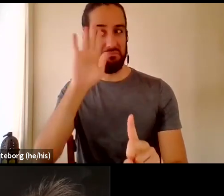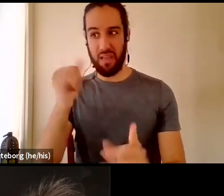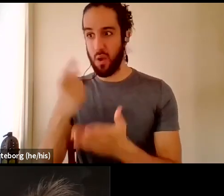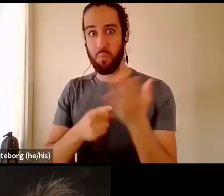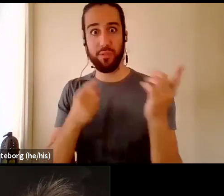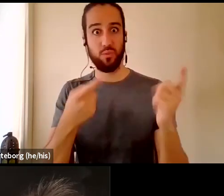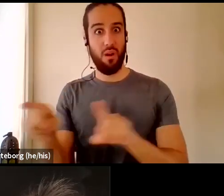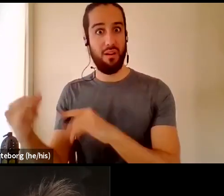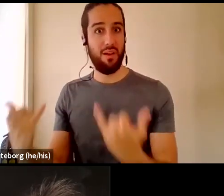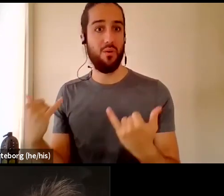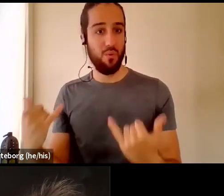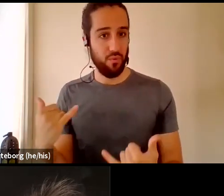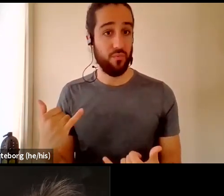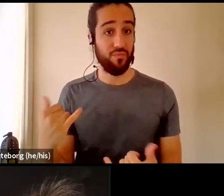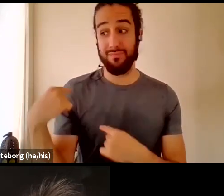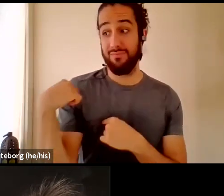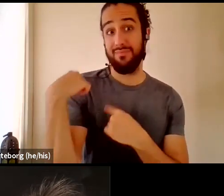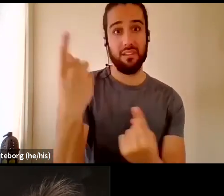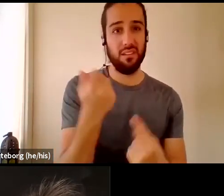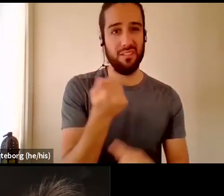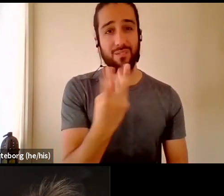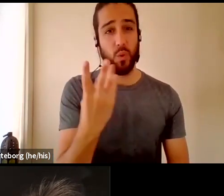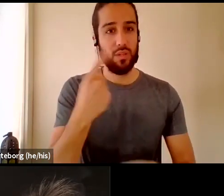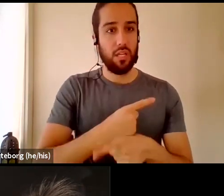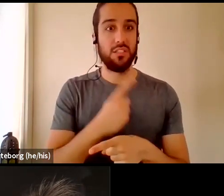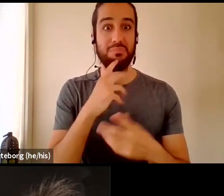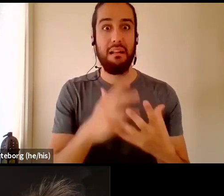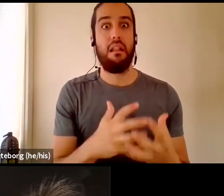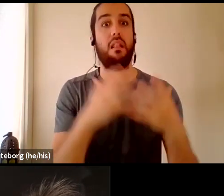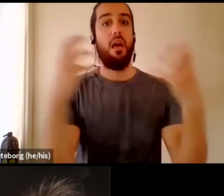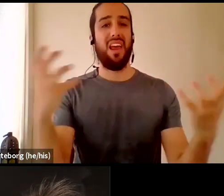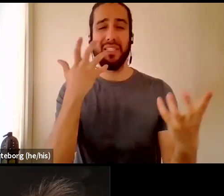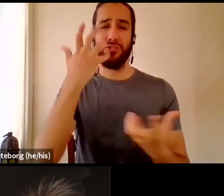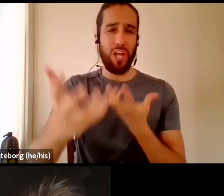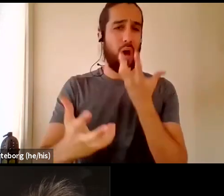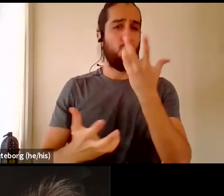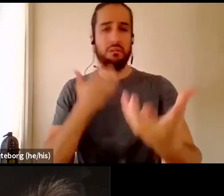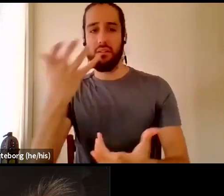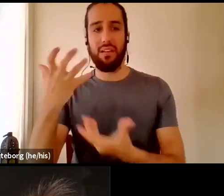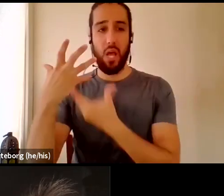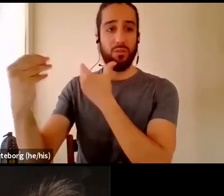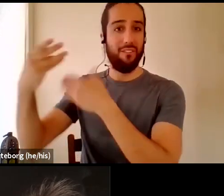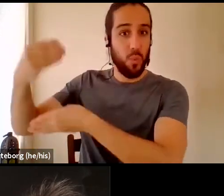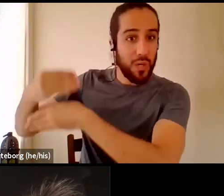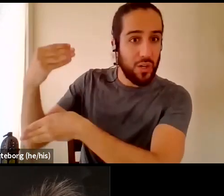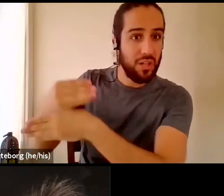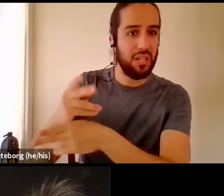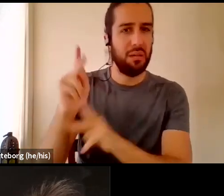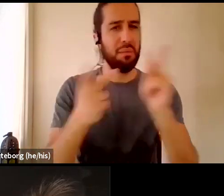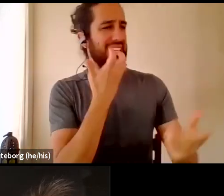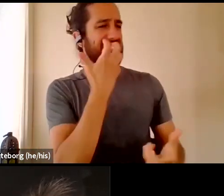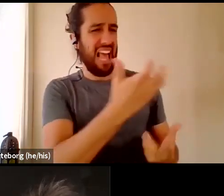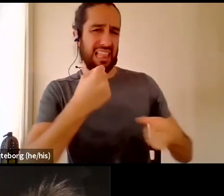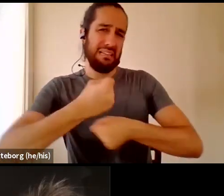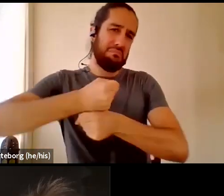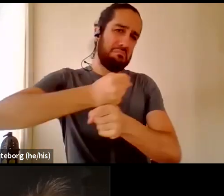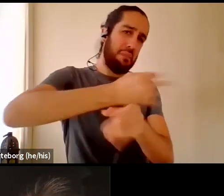there has been such shouting outside my windows, people yelling at each